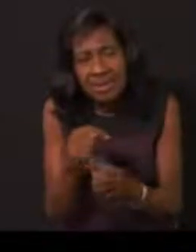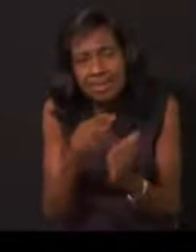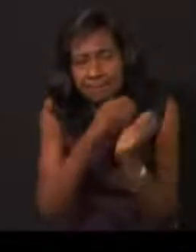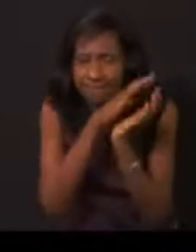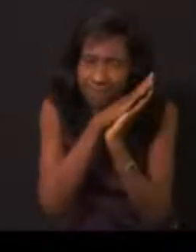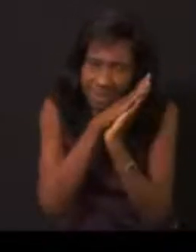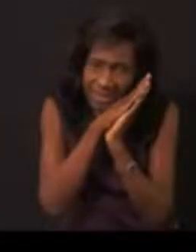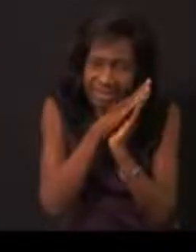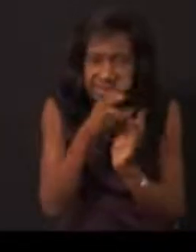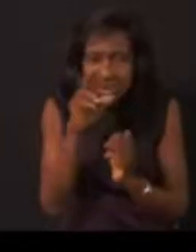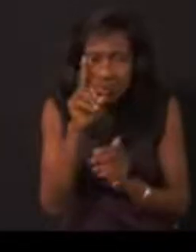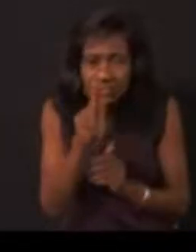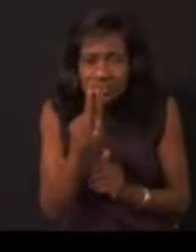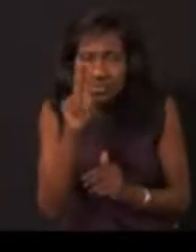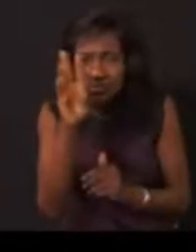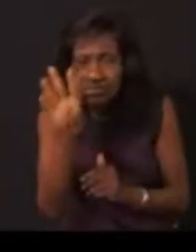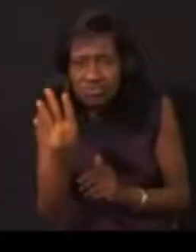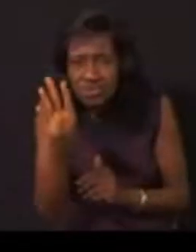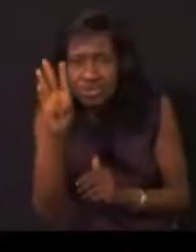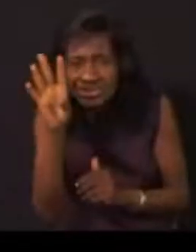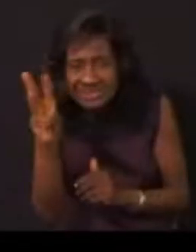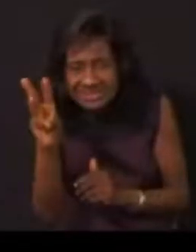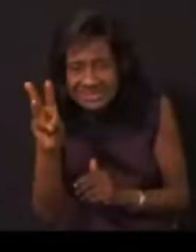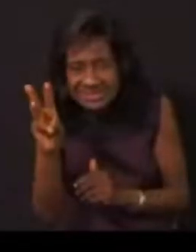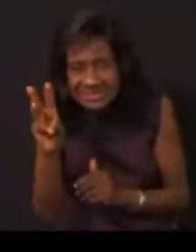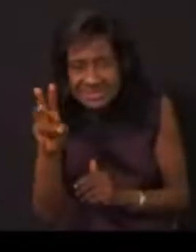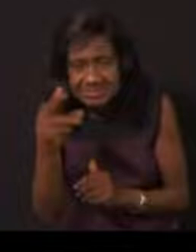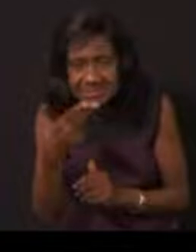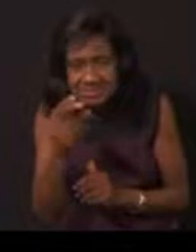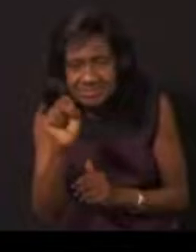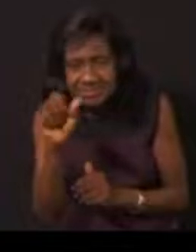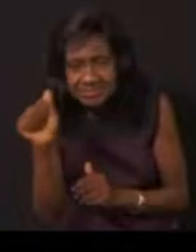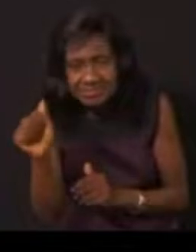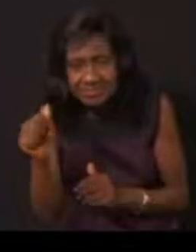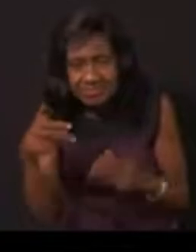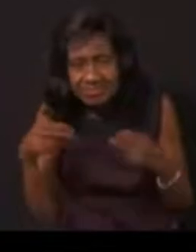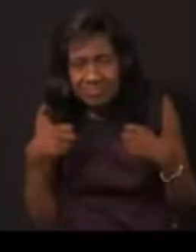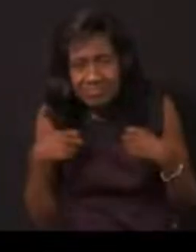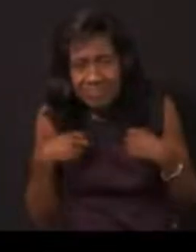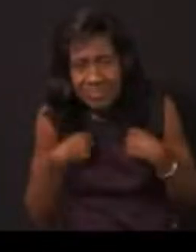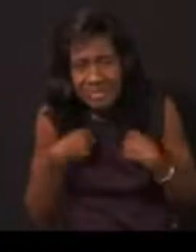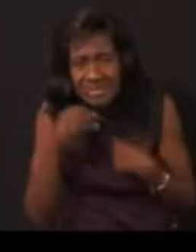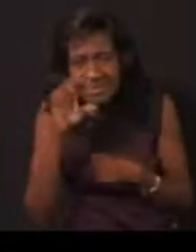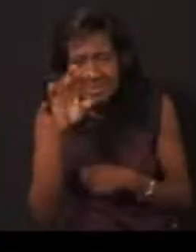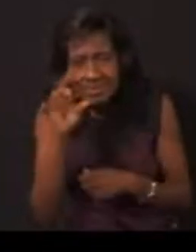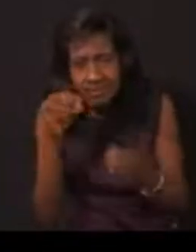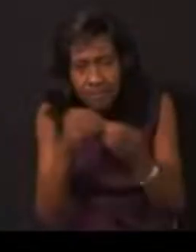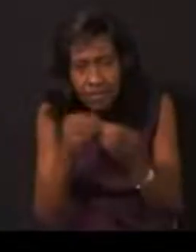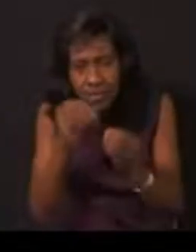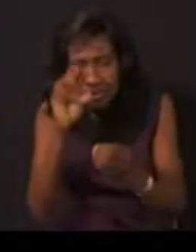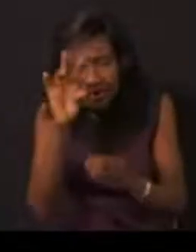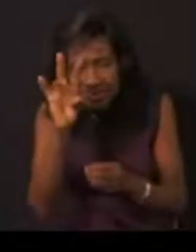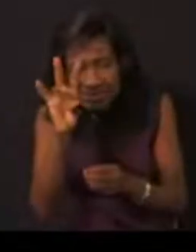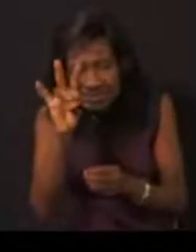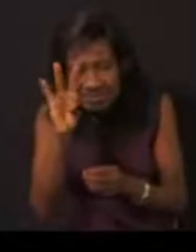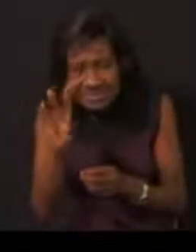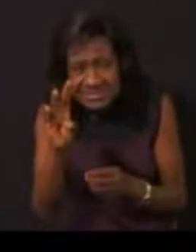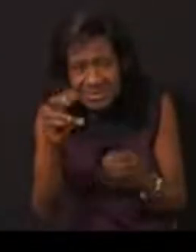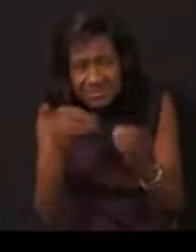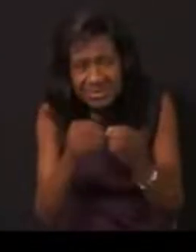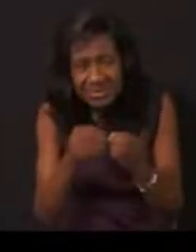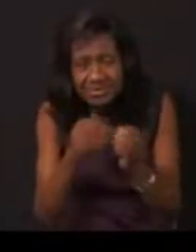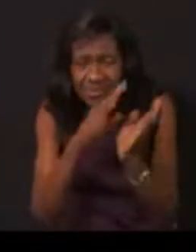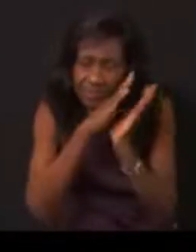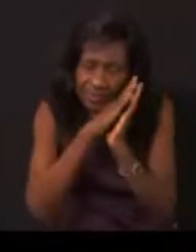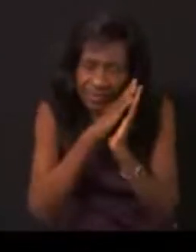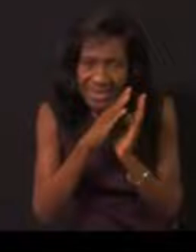is 246. HSA has a capacity of an additional 7 beds with the activation of the respiratory